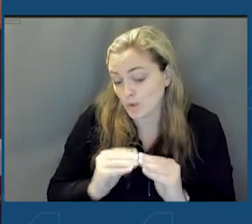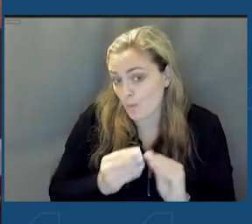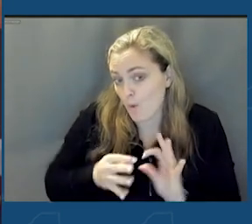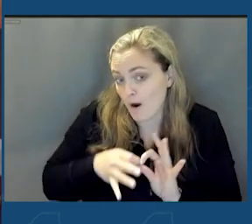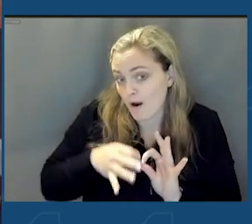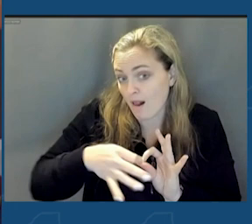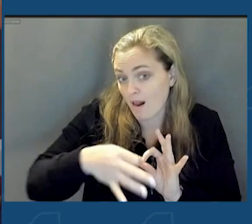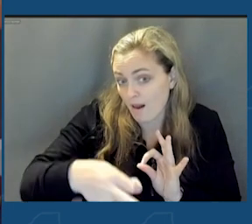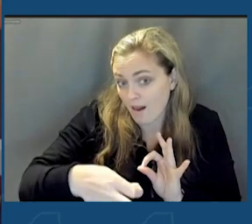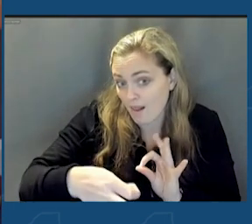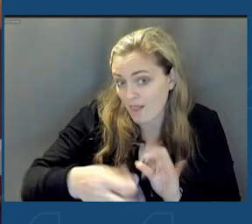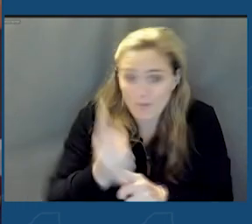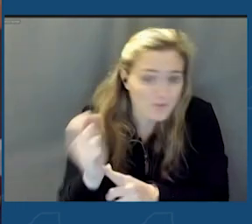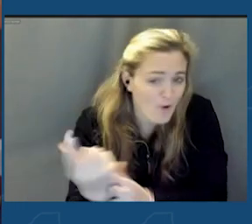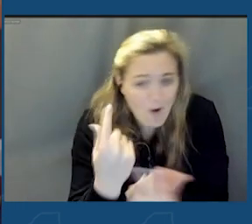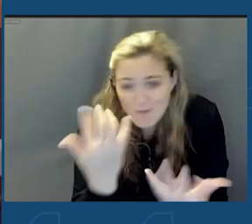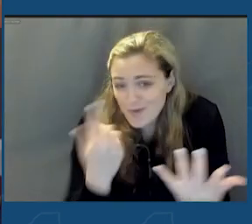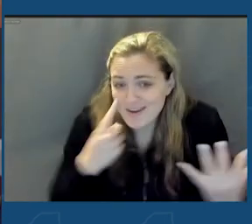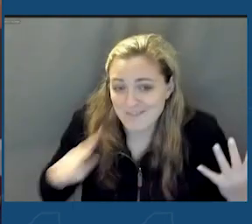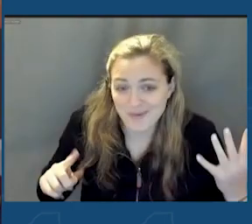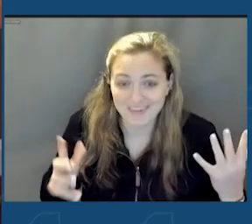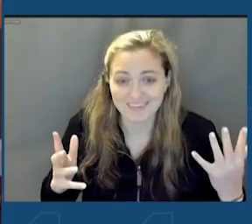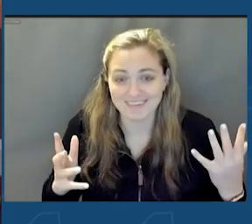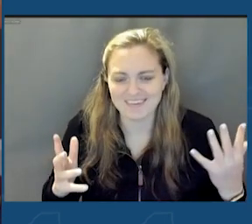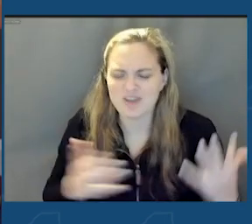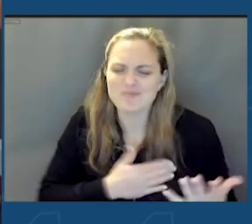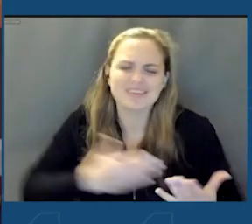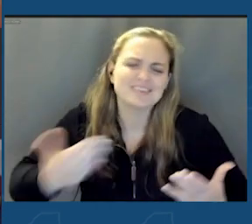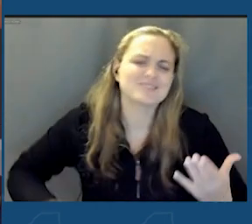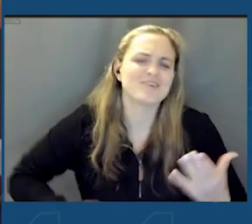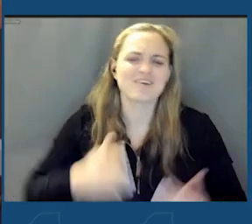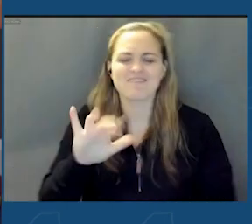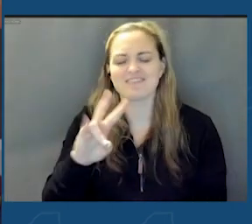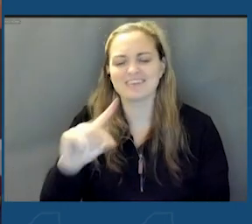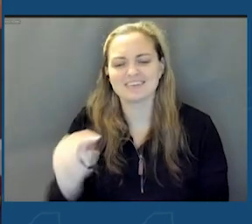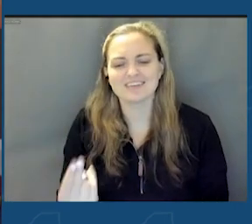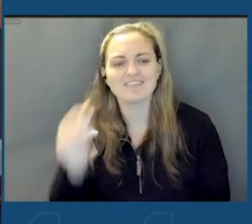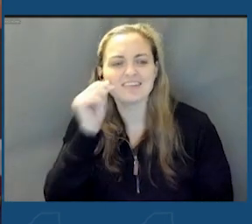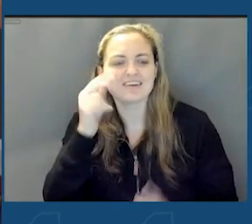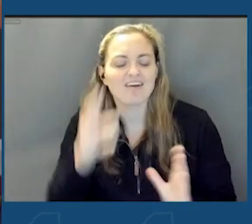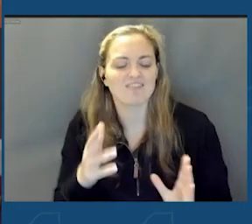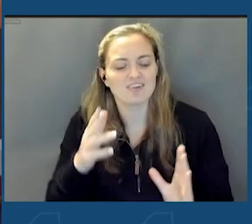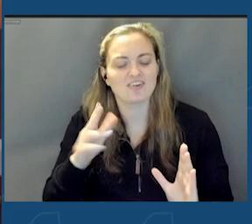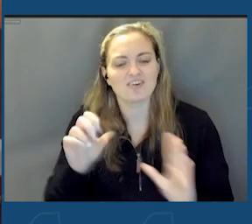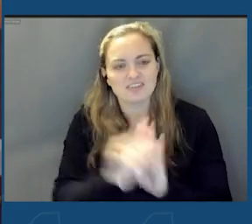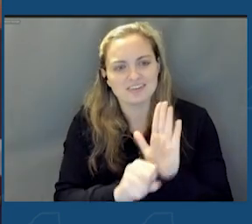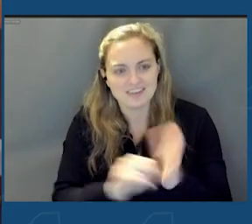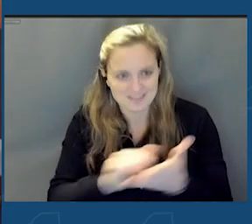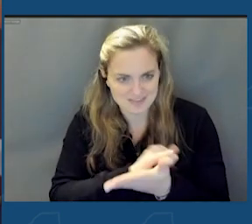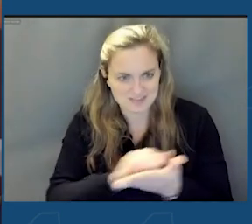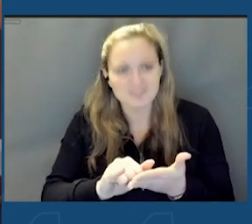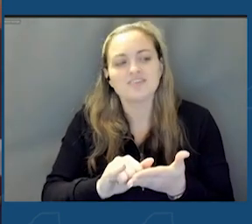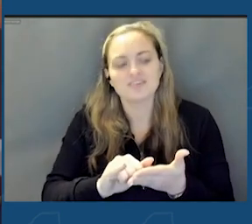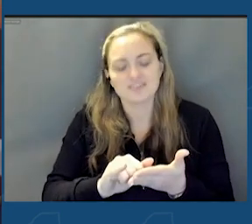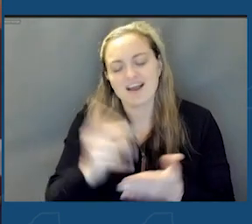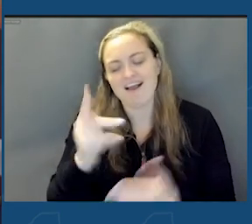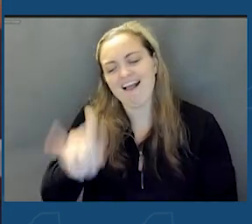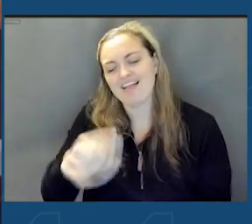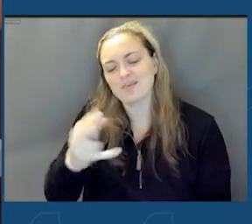the moment you've all been waiting for, please welcome the 57th governor of the state of New York, Governor Kathy